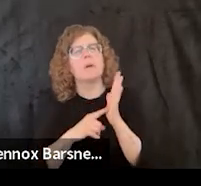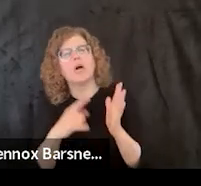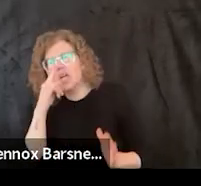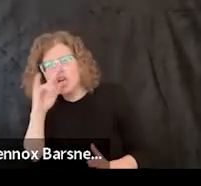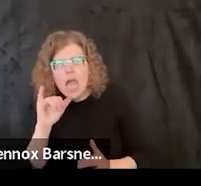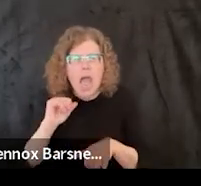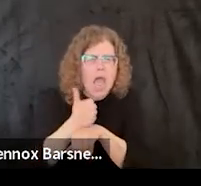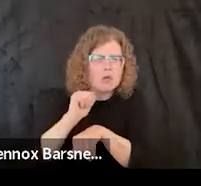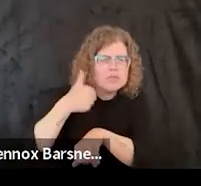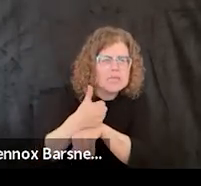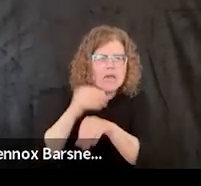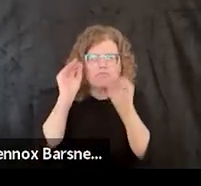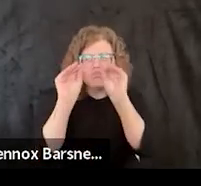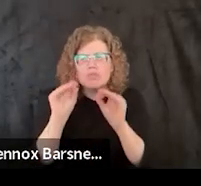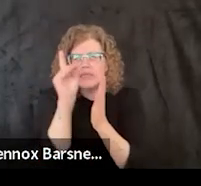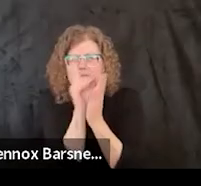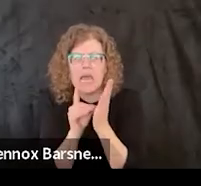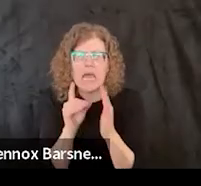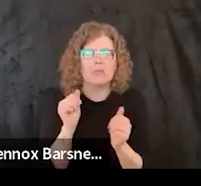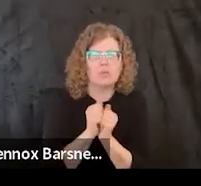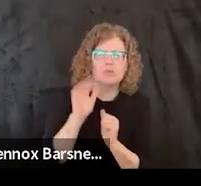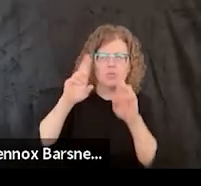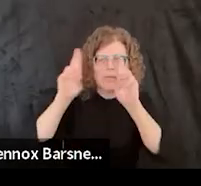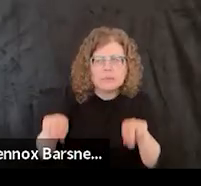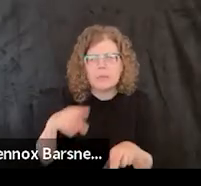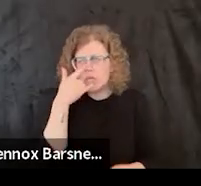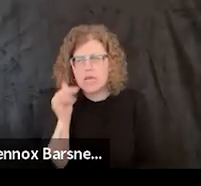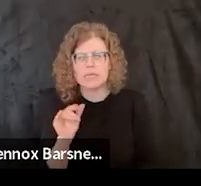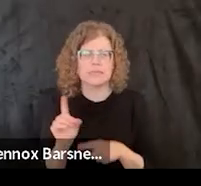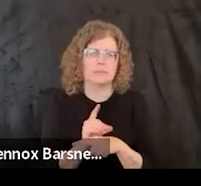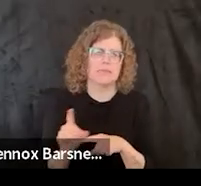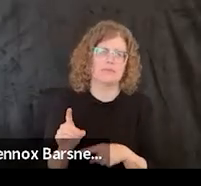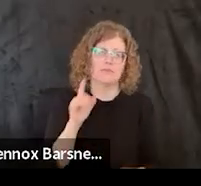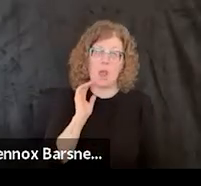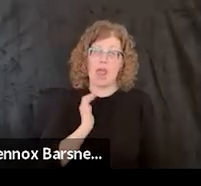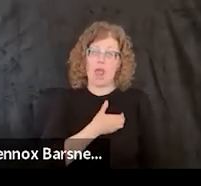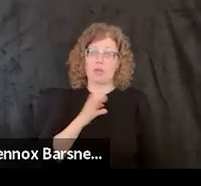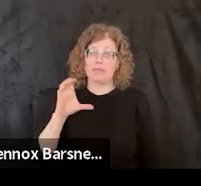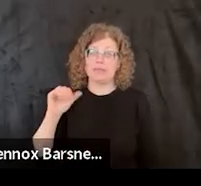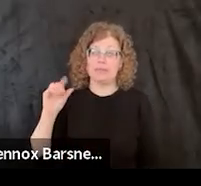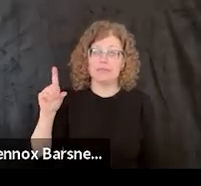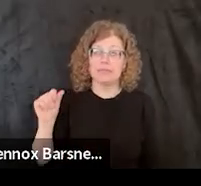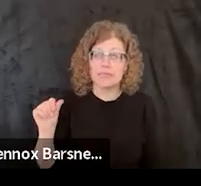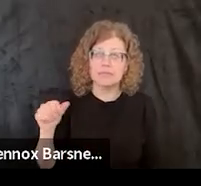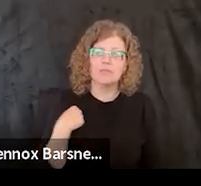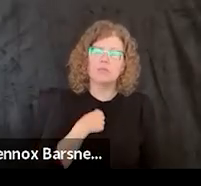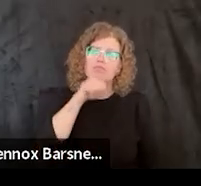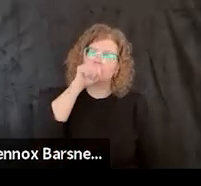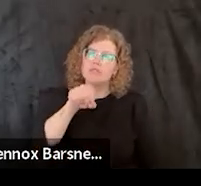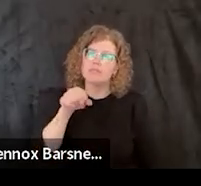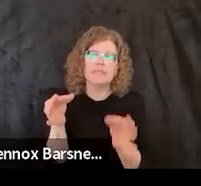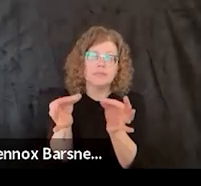for different disciplines. For the purposes of our programs, simplicity and readability are more important than